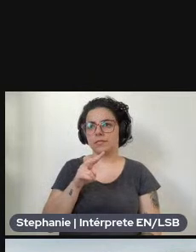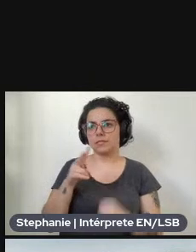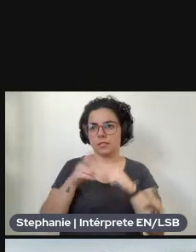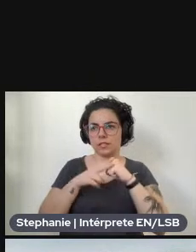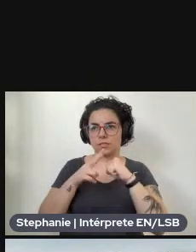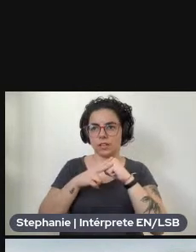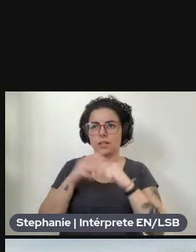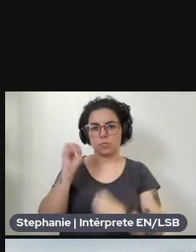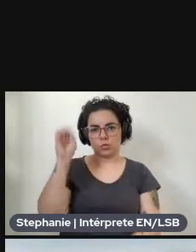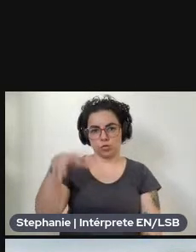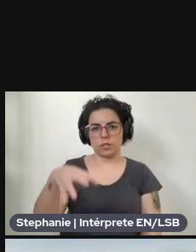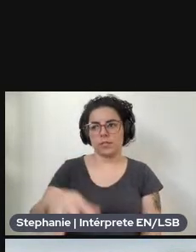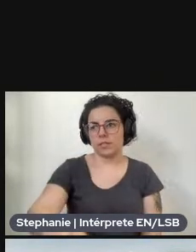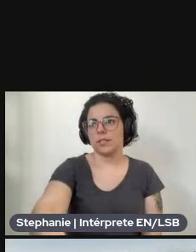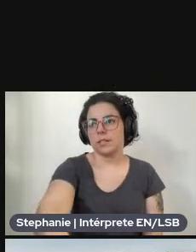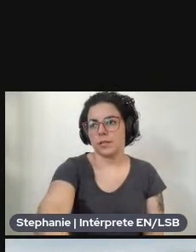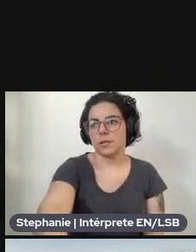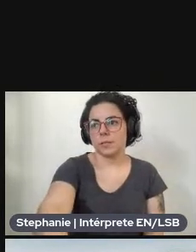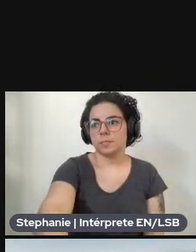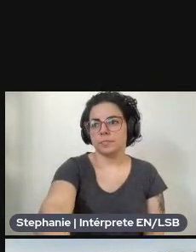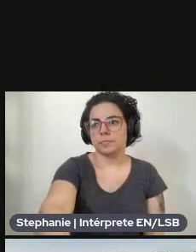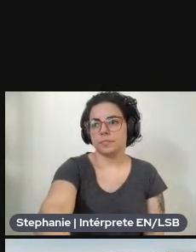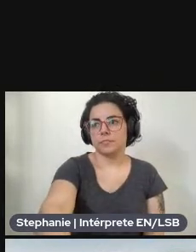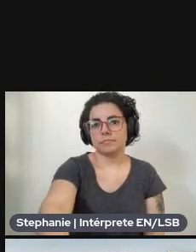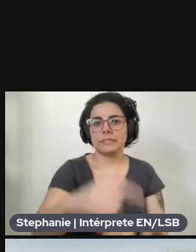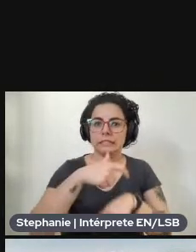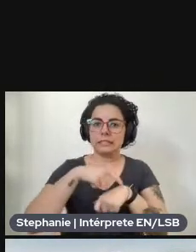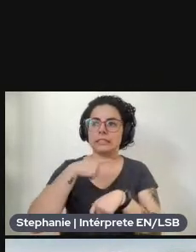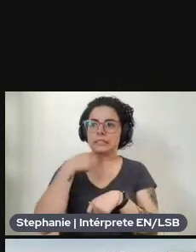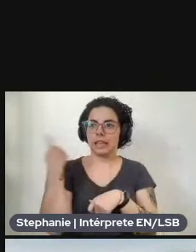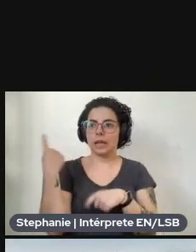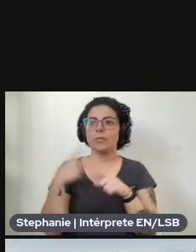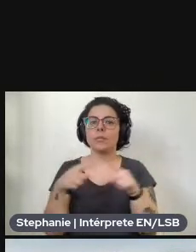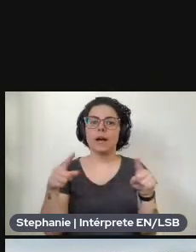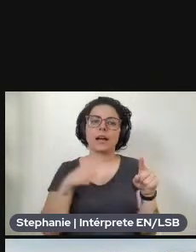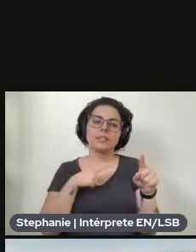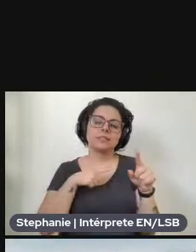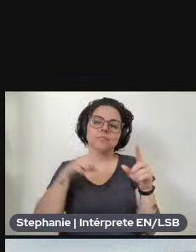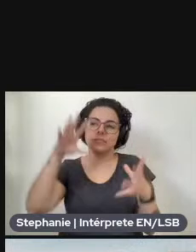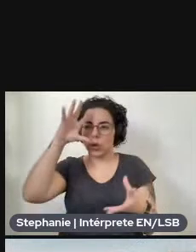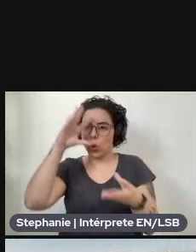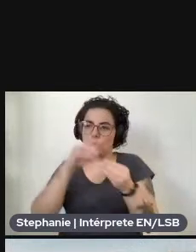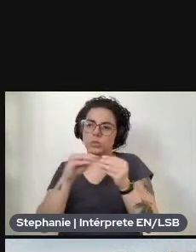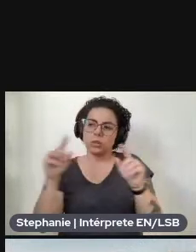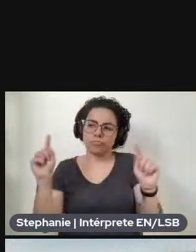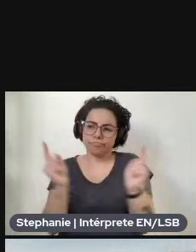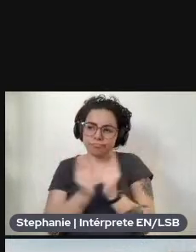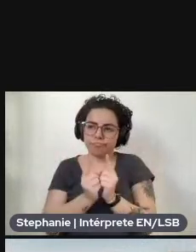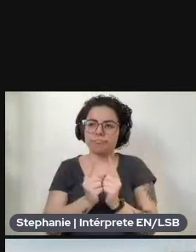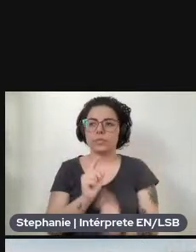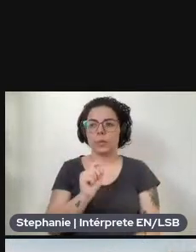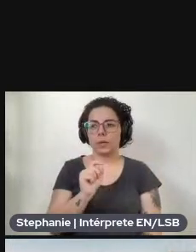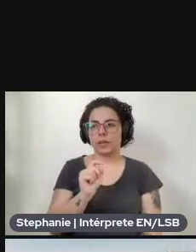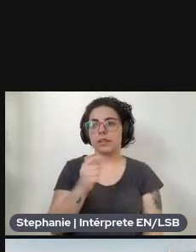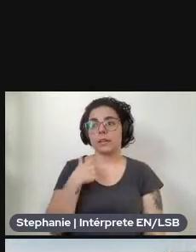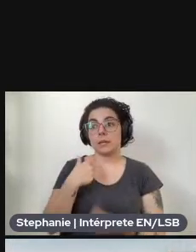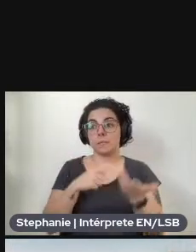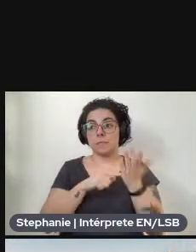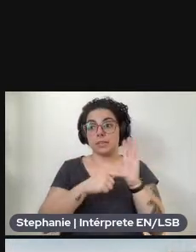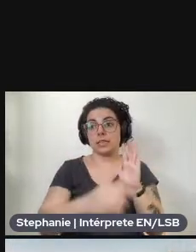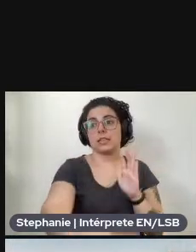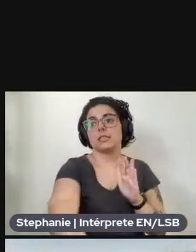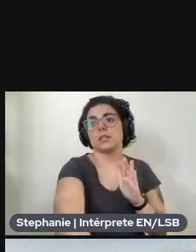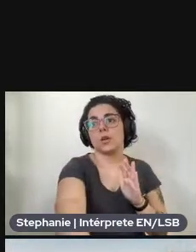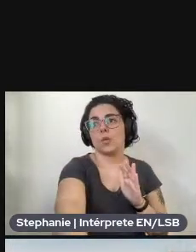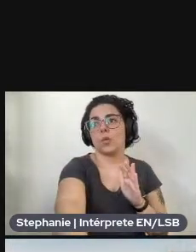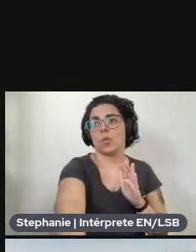doing fine as to my time, but I have a very short conclusion. So with my presentation, I hope to